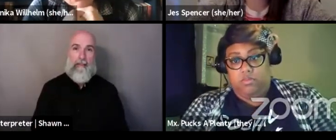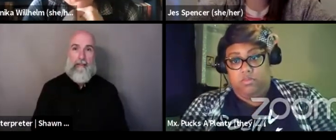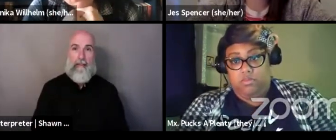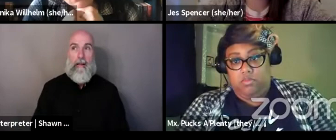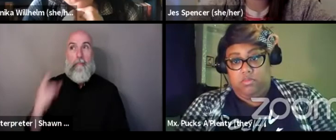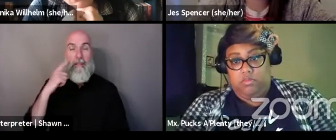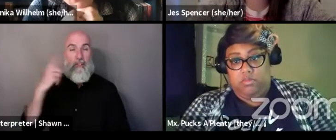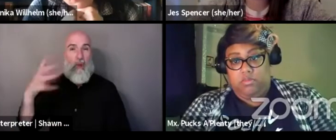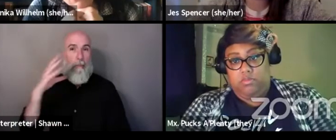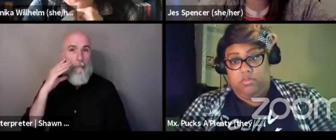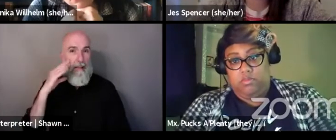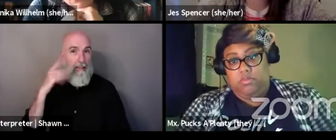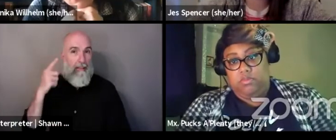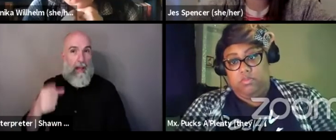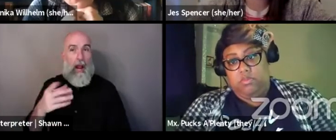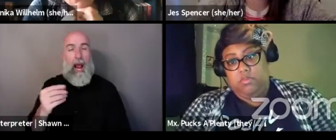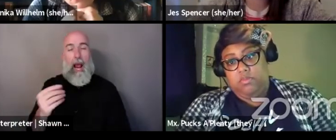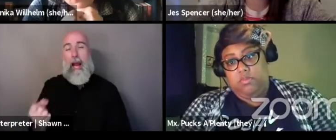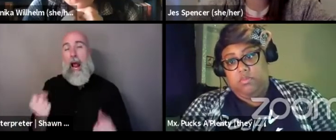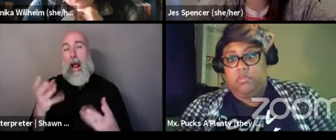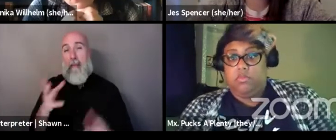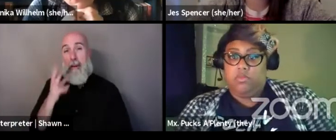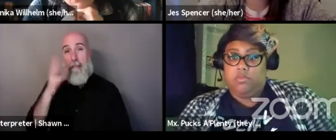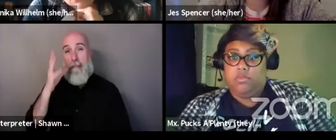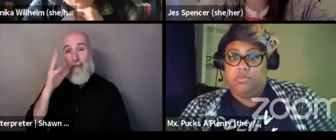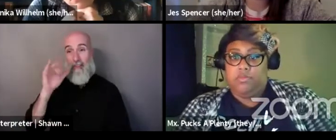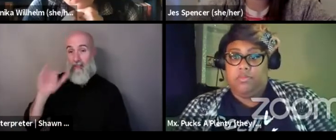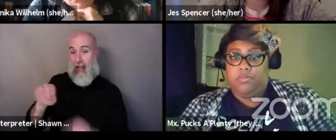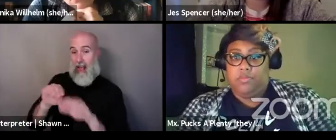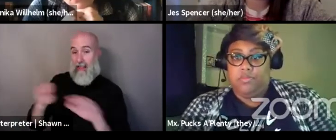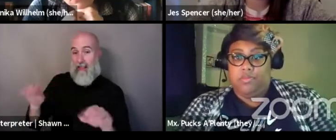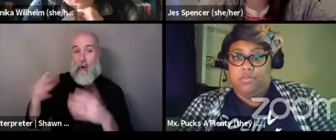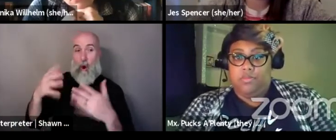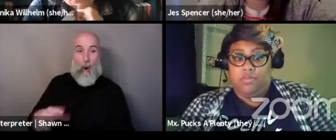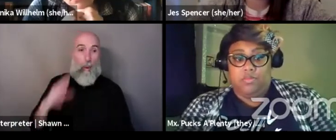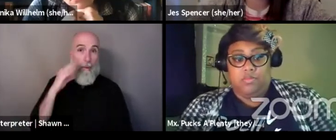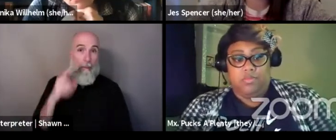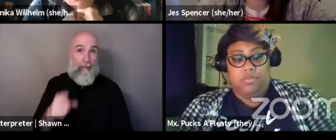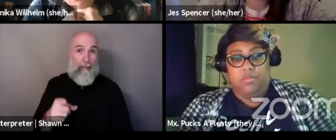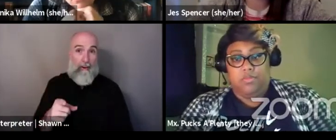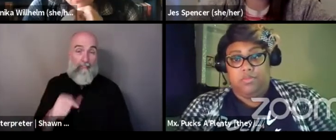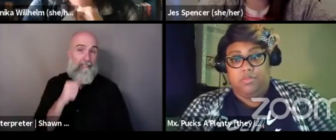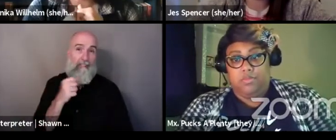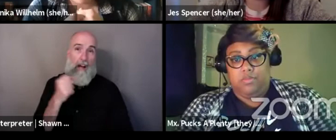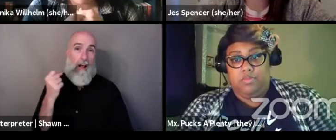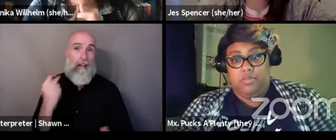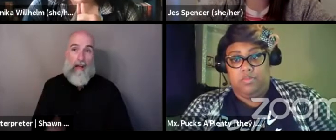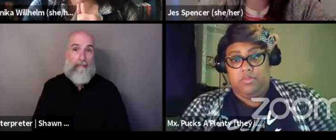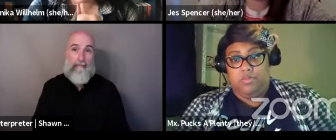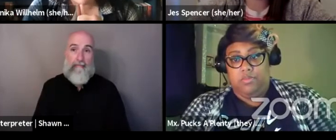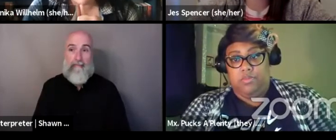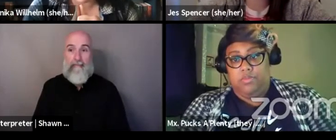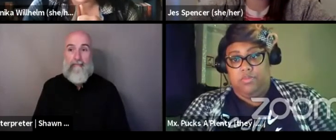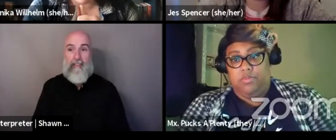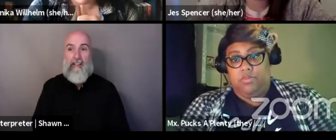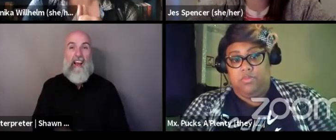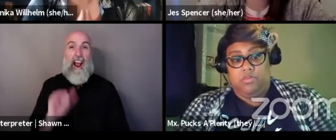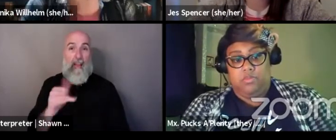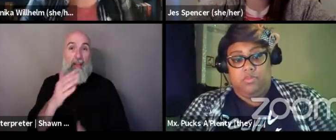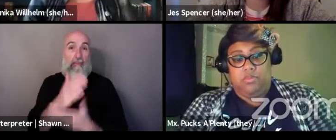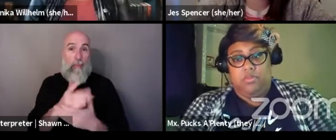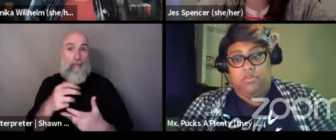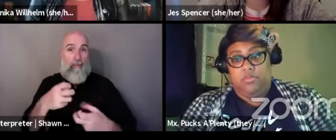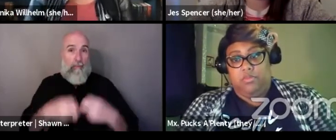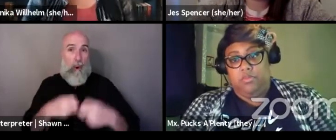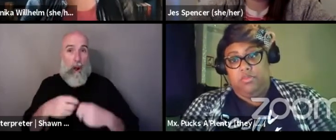been there. And how many parents at that level have been there? Not a lot. And this is part of this problem. And it